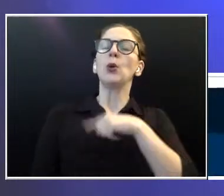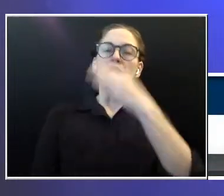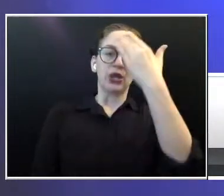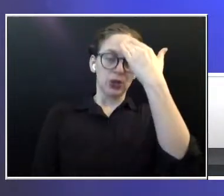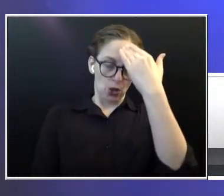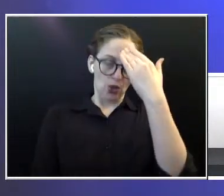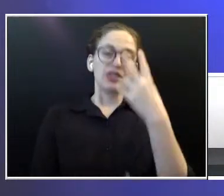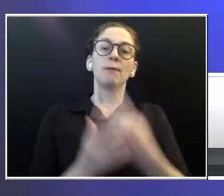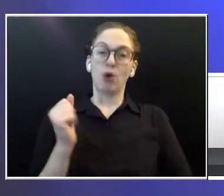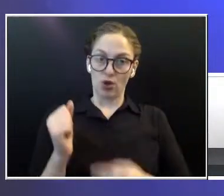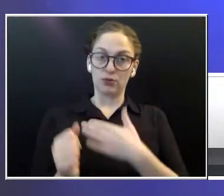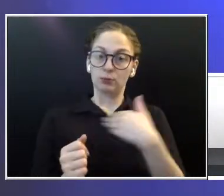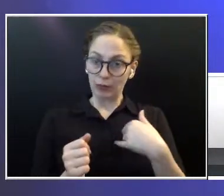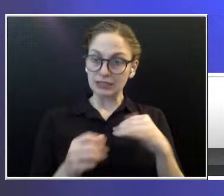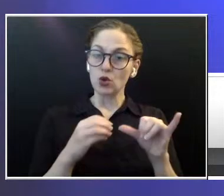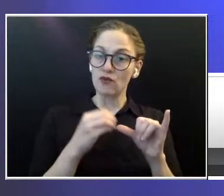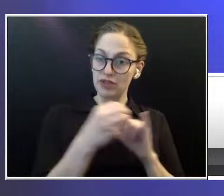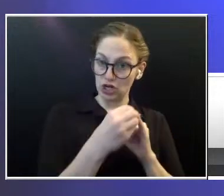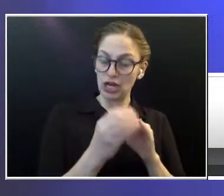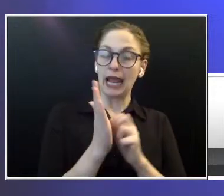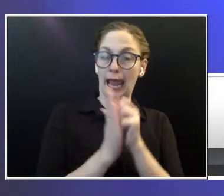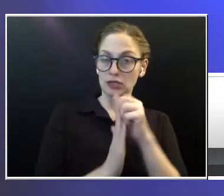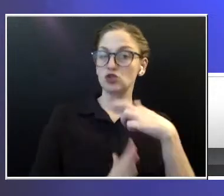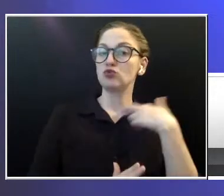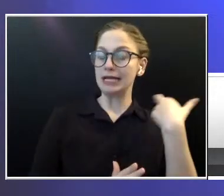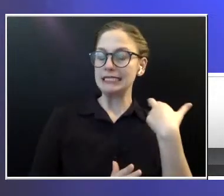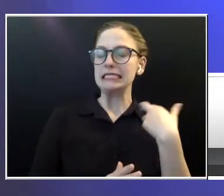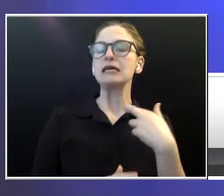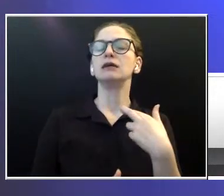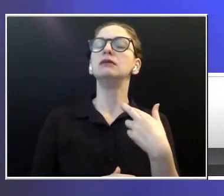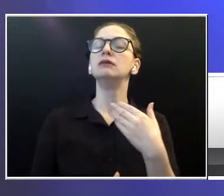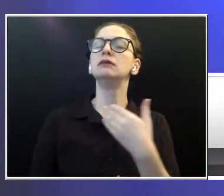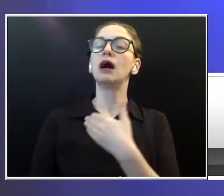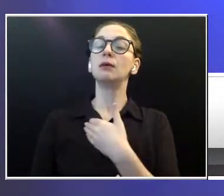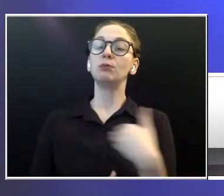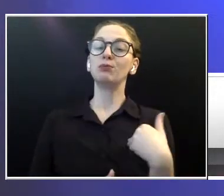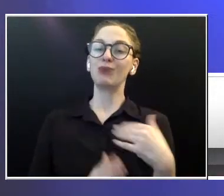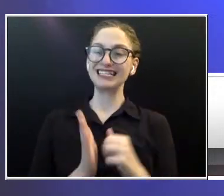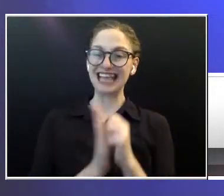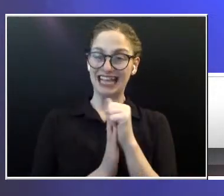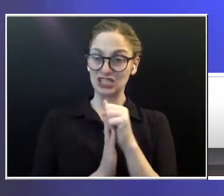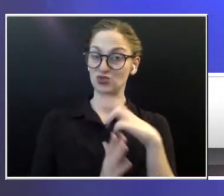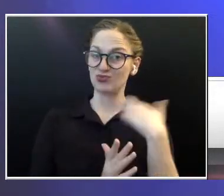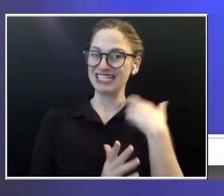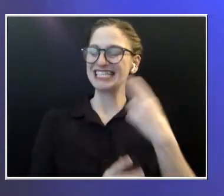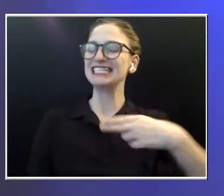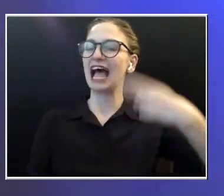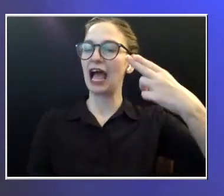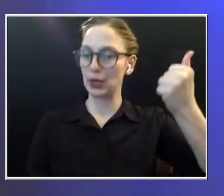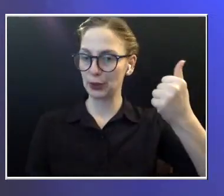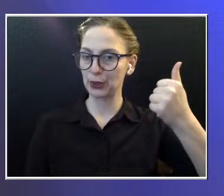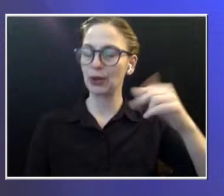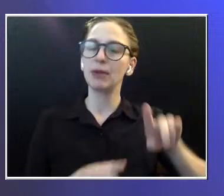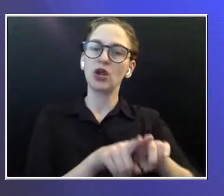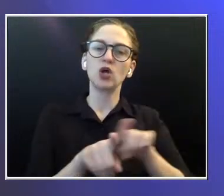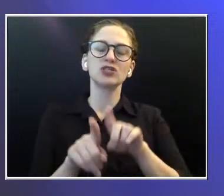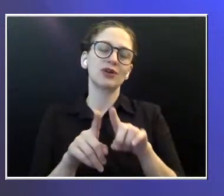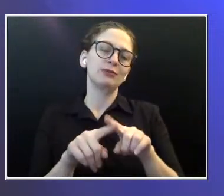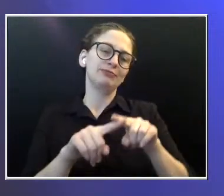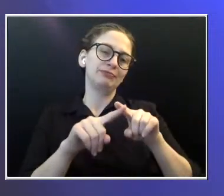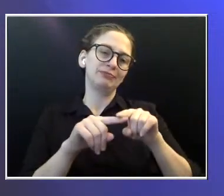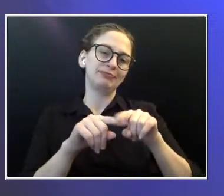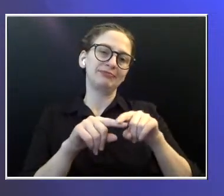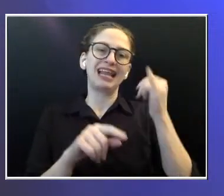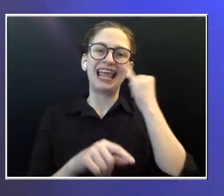Breast cancer risk is higher than the ovarian cancer risk, but depending upon if you have the 1 or 2 mutation, you have a higher risk of